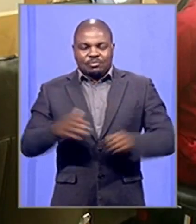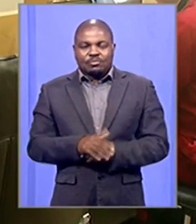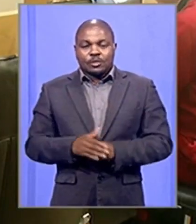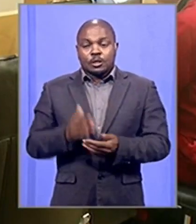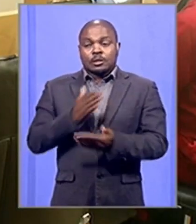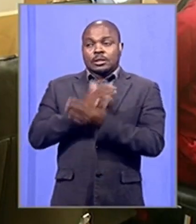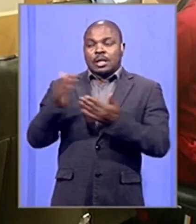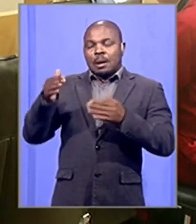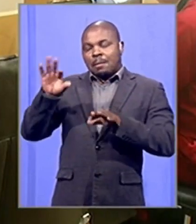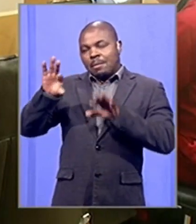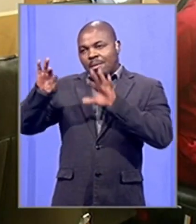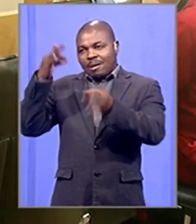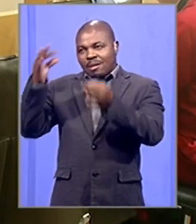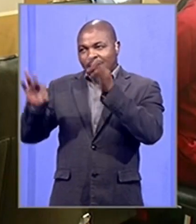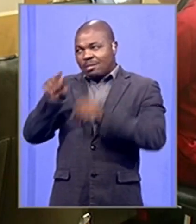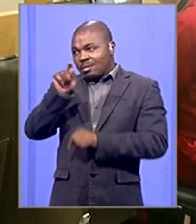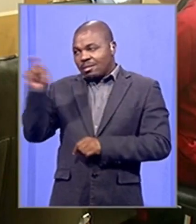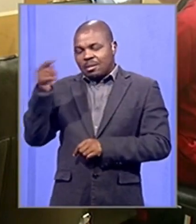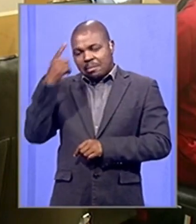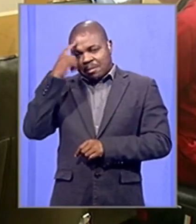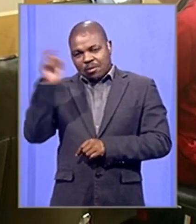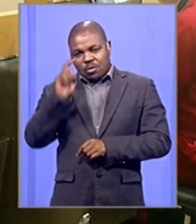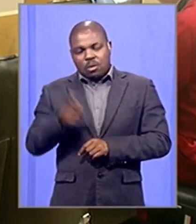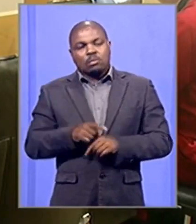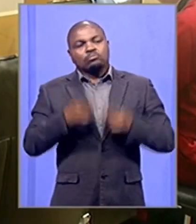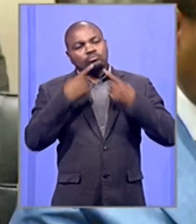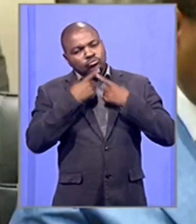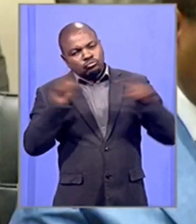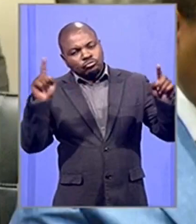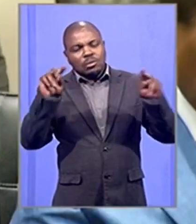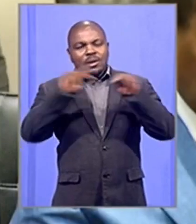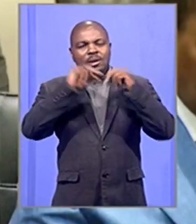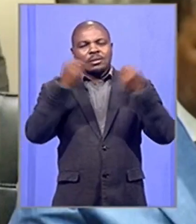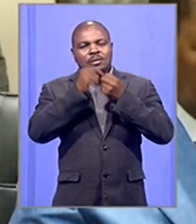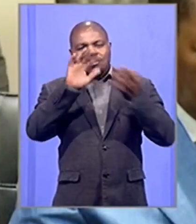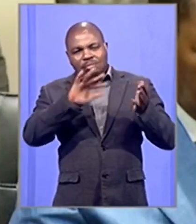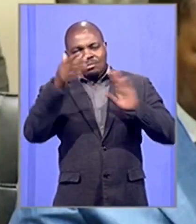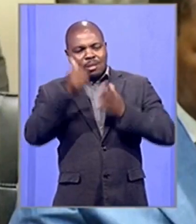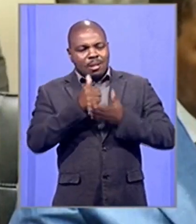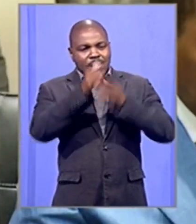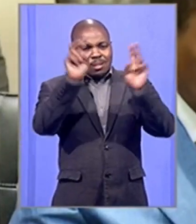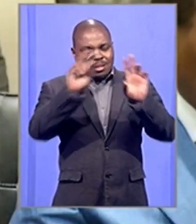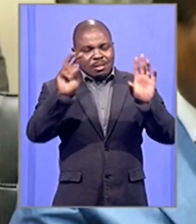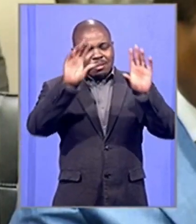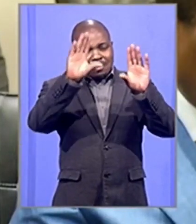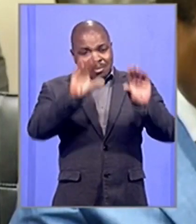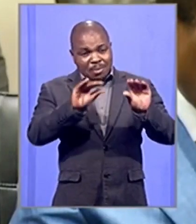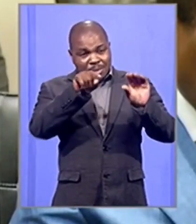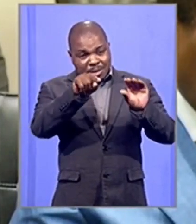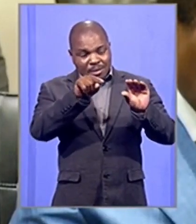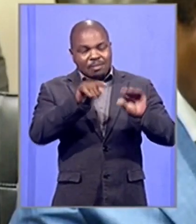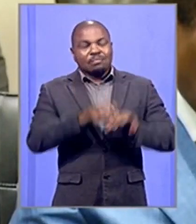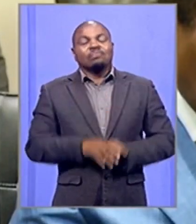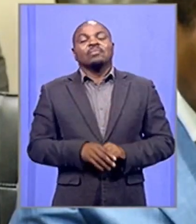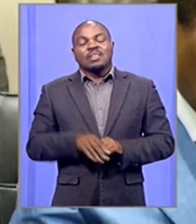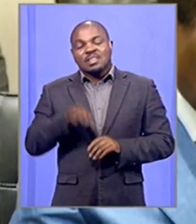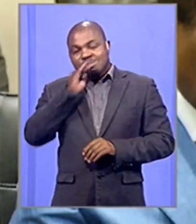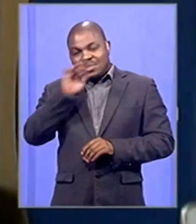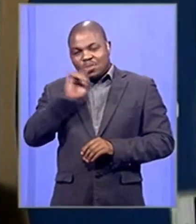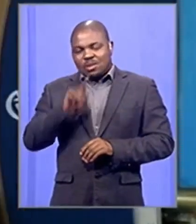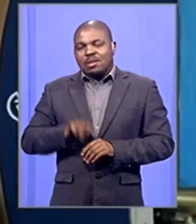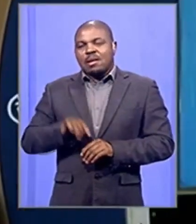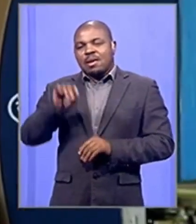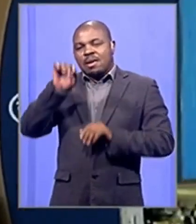ba dumela gore kgoeletšo ya masetlapelo a mathata a mohlagase ke leswao la tshisinyo ya go hloka tshepo kgahlanong le poto